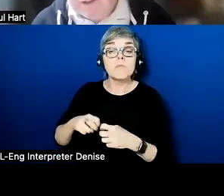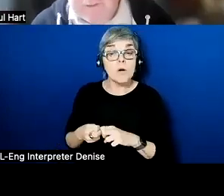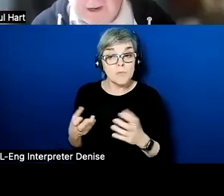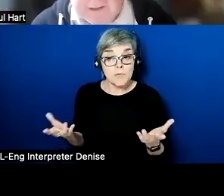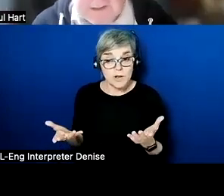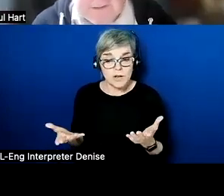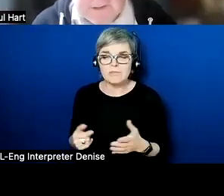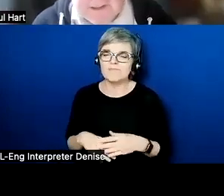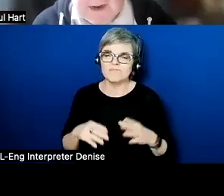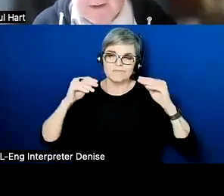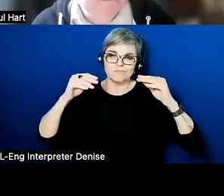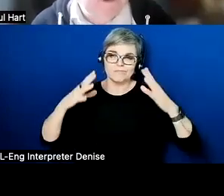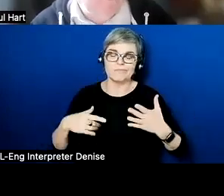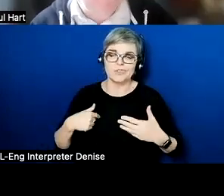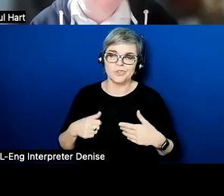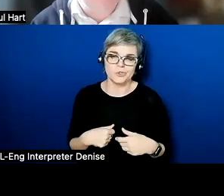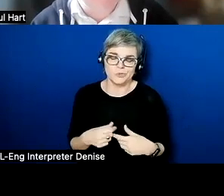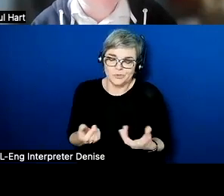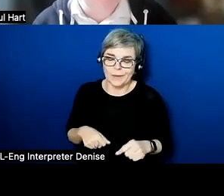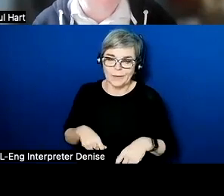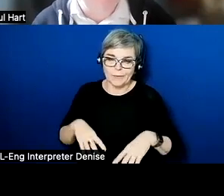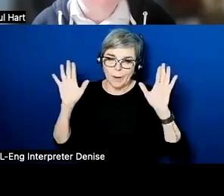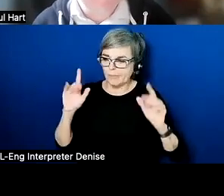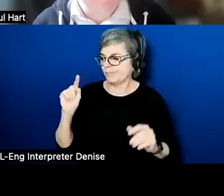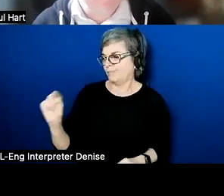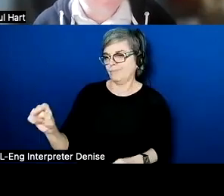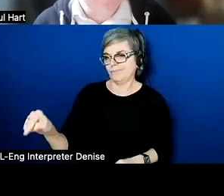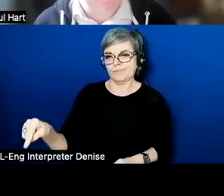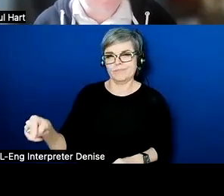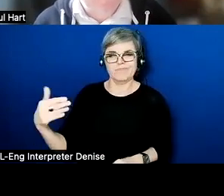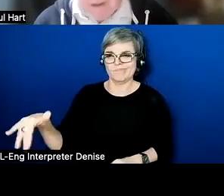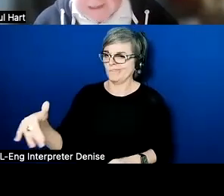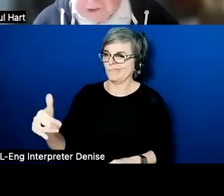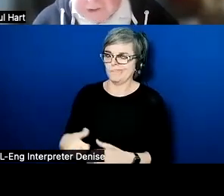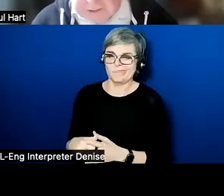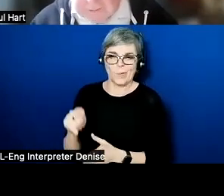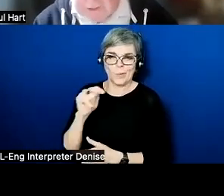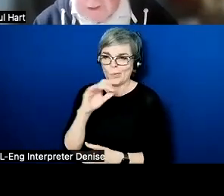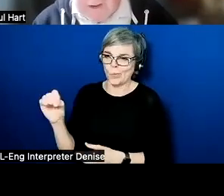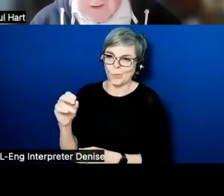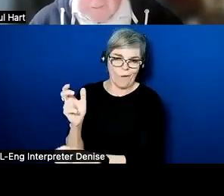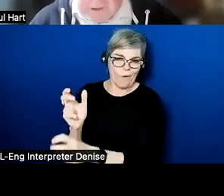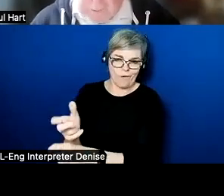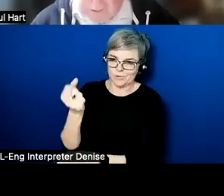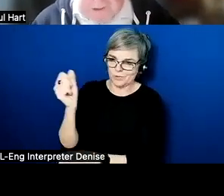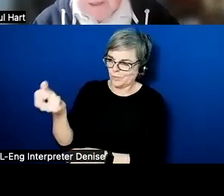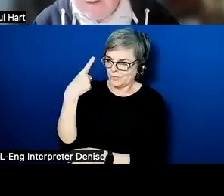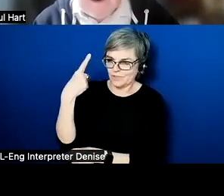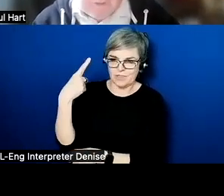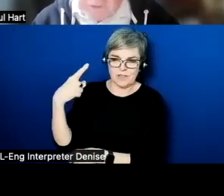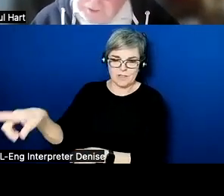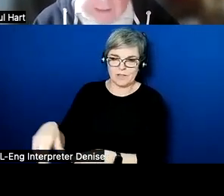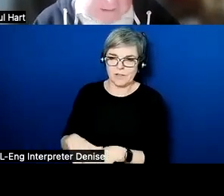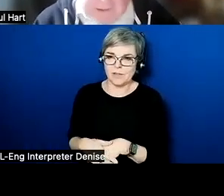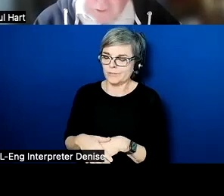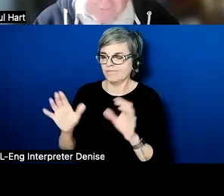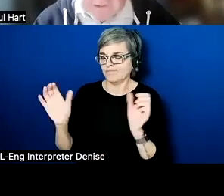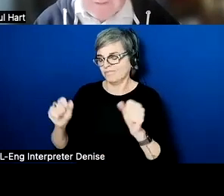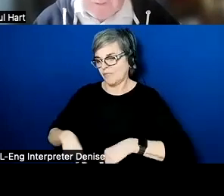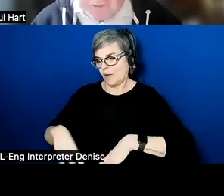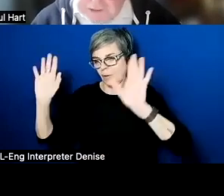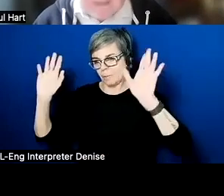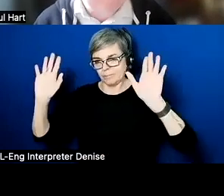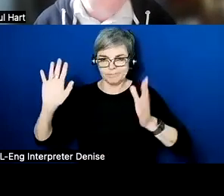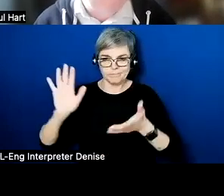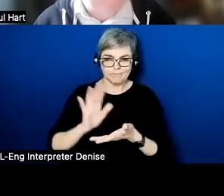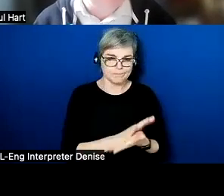she's too hard to understand. I think we can give a strong message in our interactions that we will stay there, we'll try and solve this,